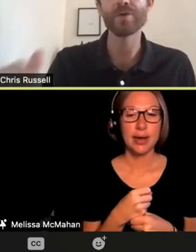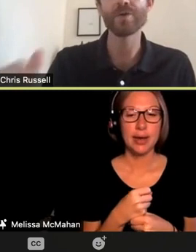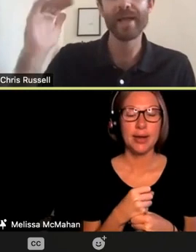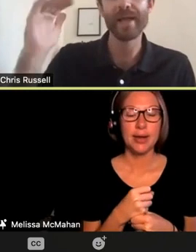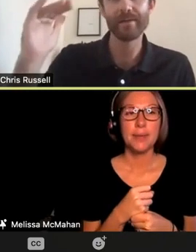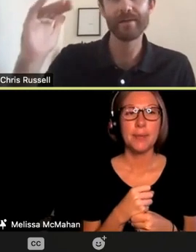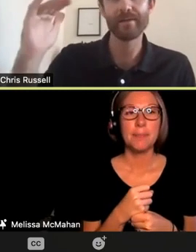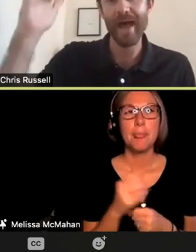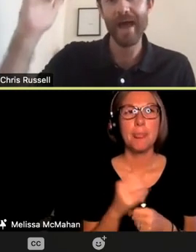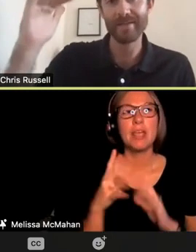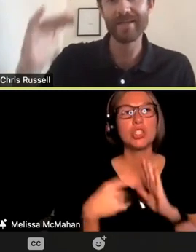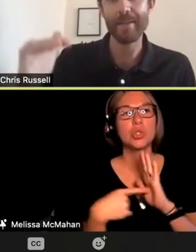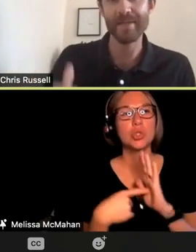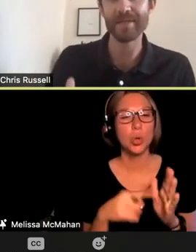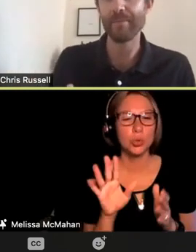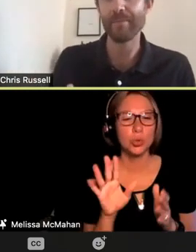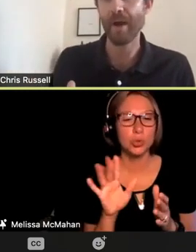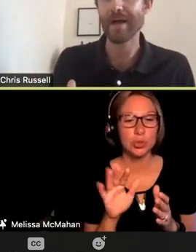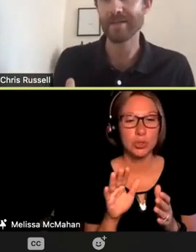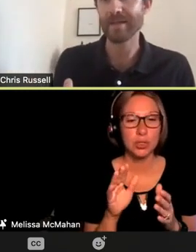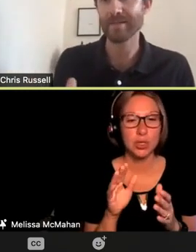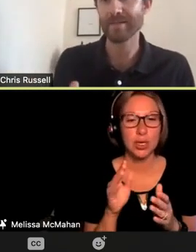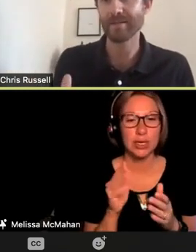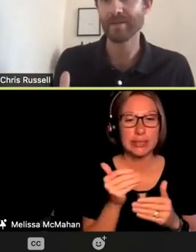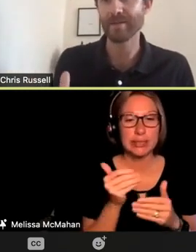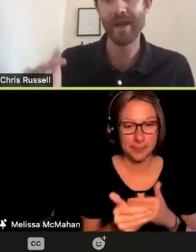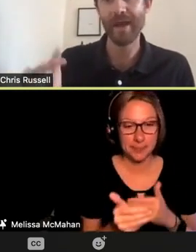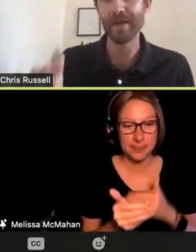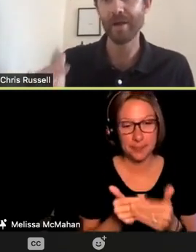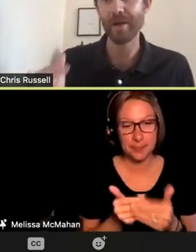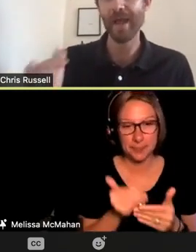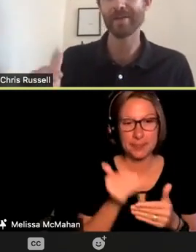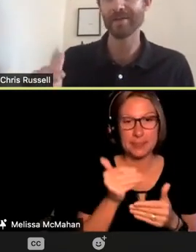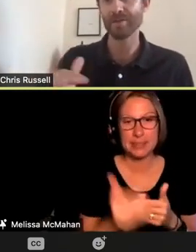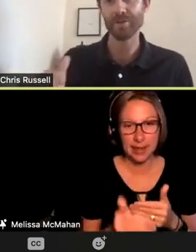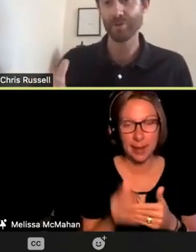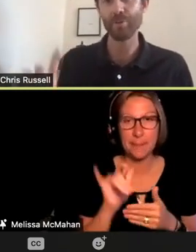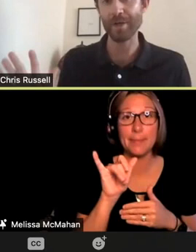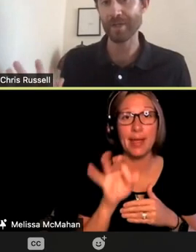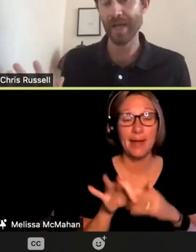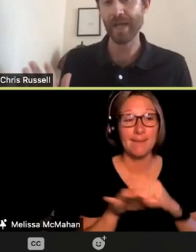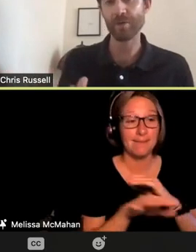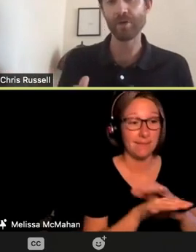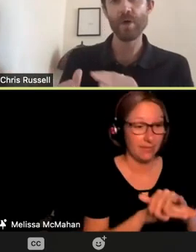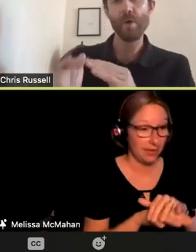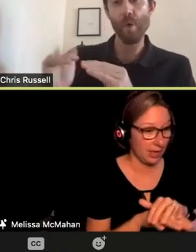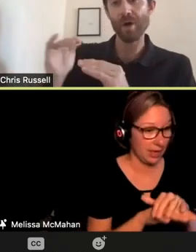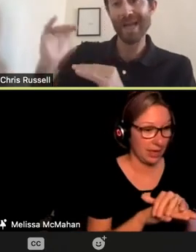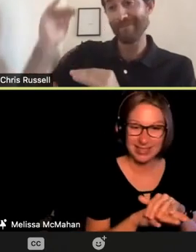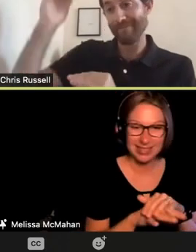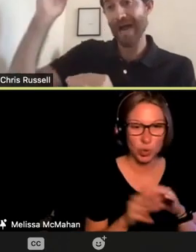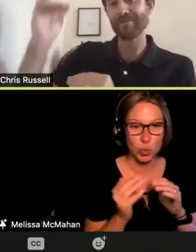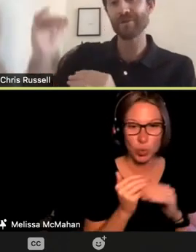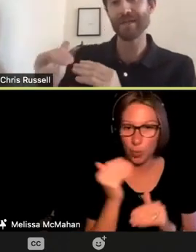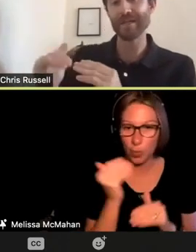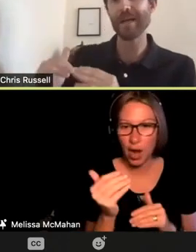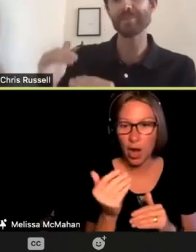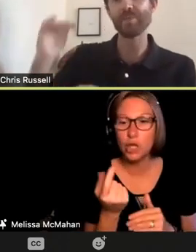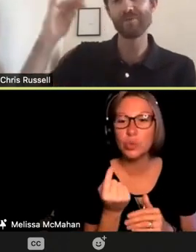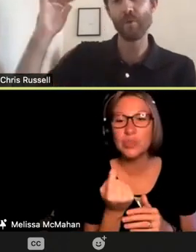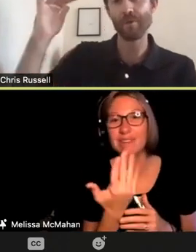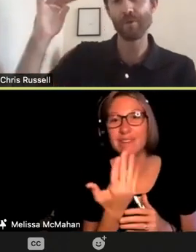that shows like that step-to-step process. So if hand under hand is too much to handle, what are like 5